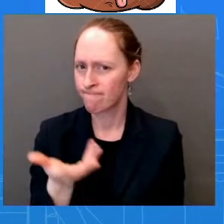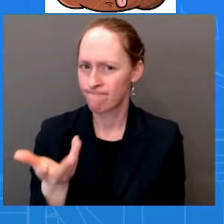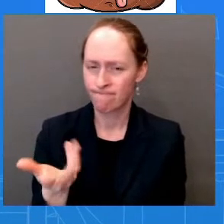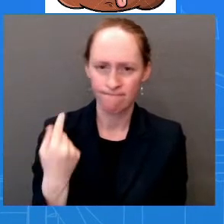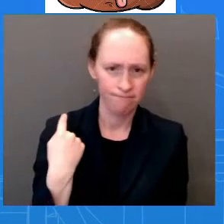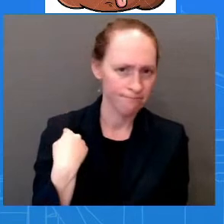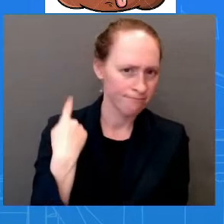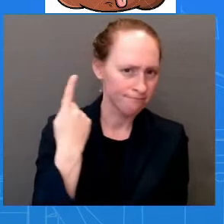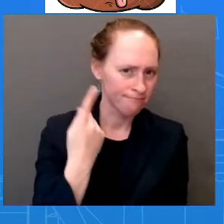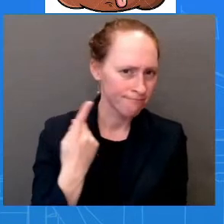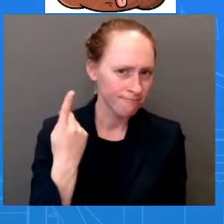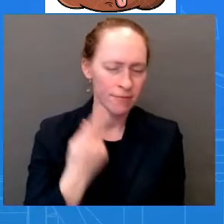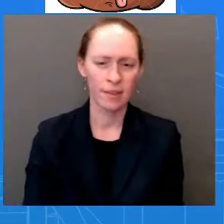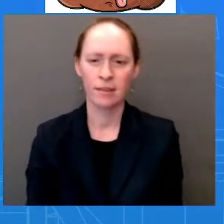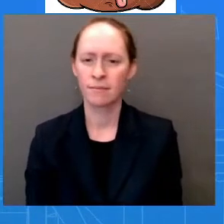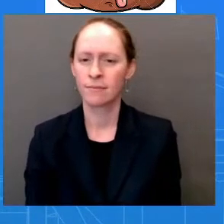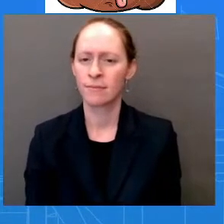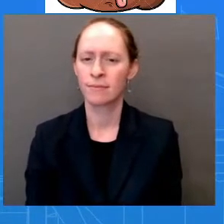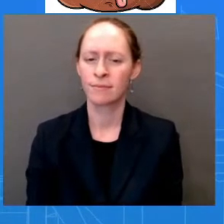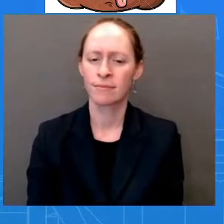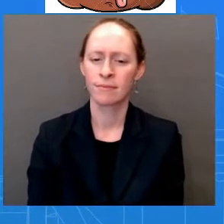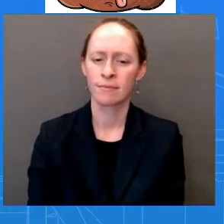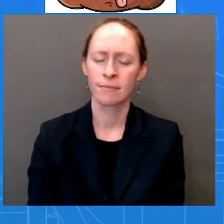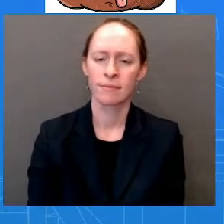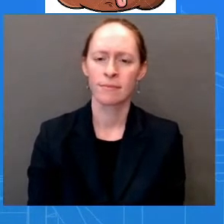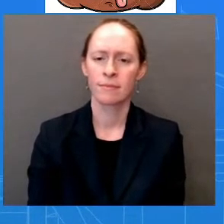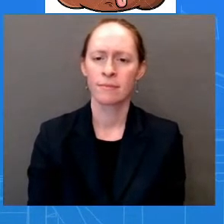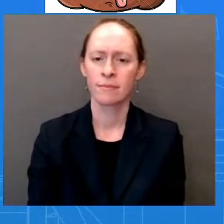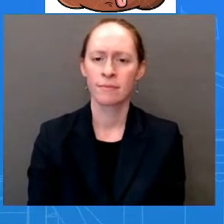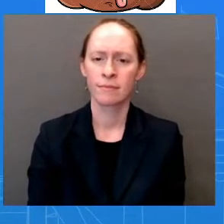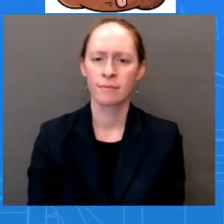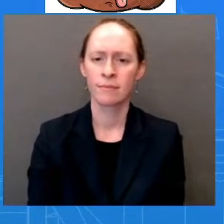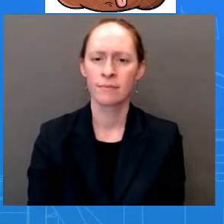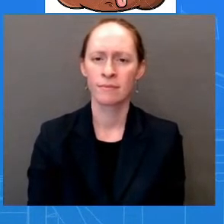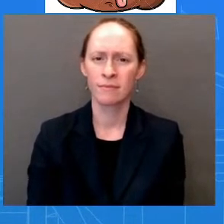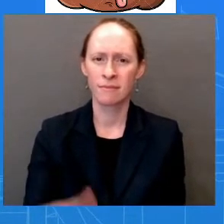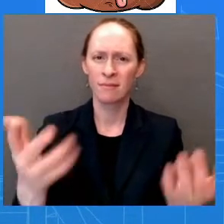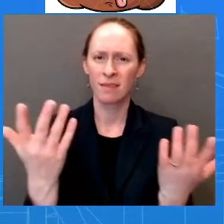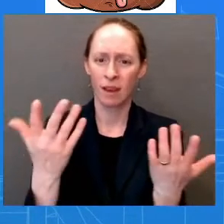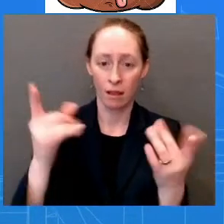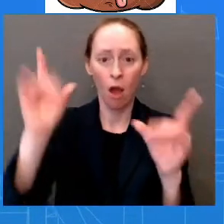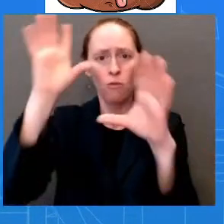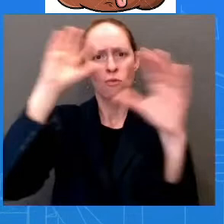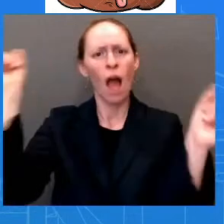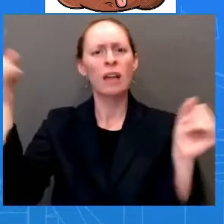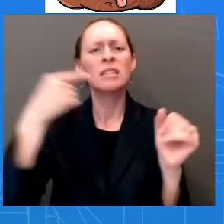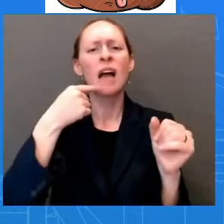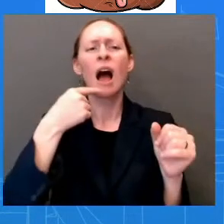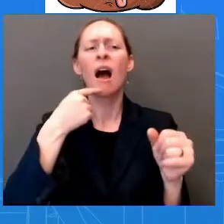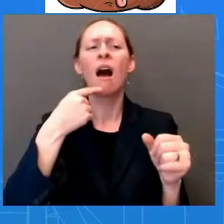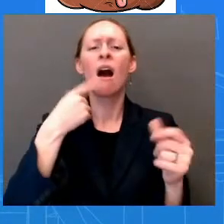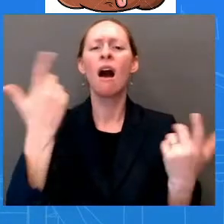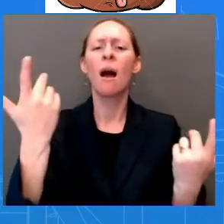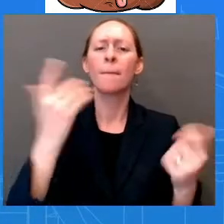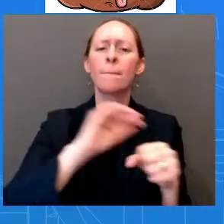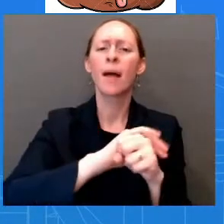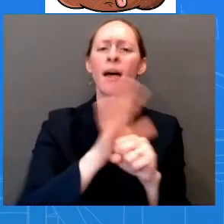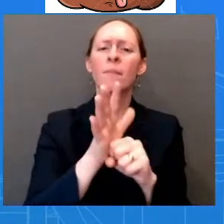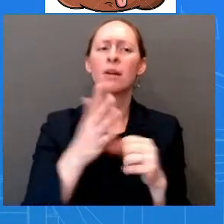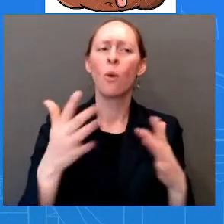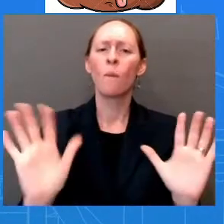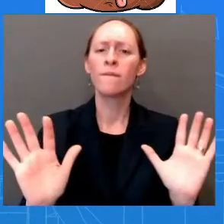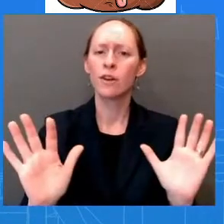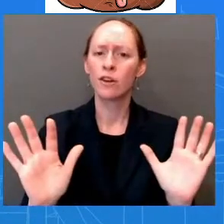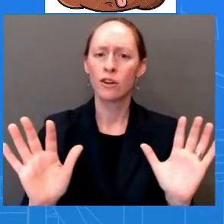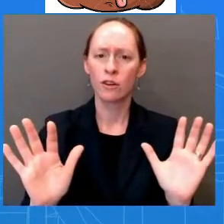this COVID crisis being over as we know it. So you're absolutely right. We've asked for $10 billion. I think 9.7 or something, but about